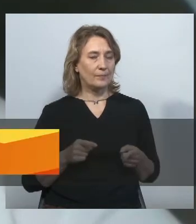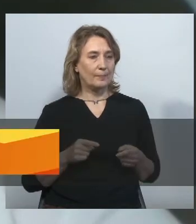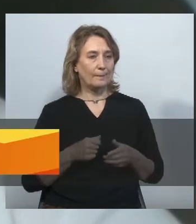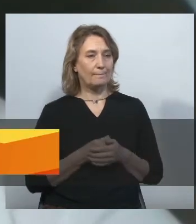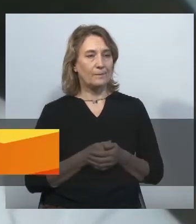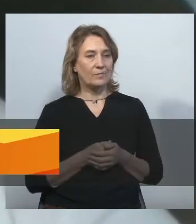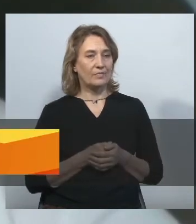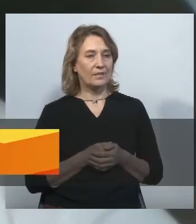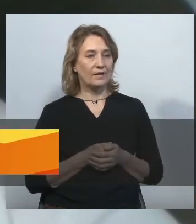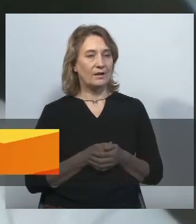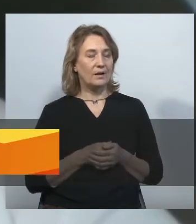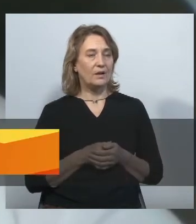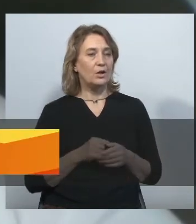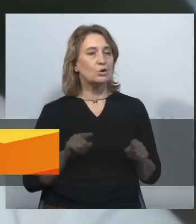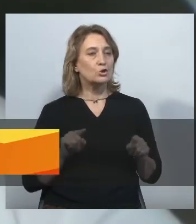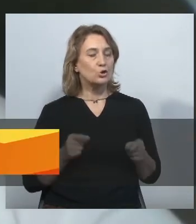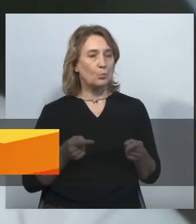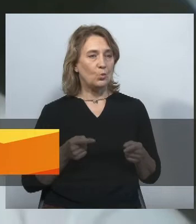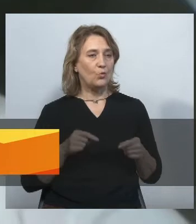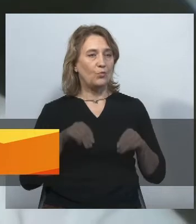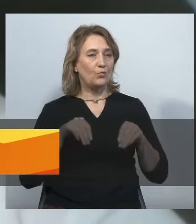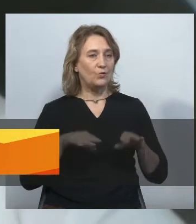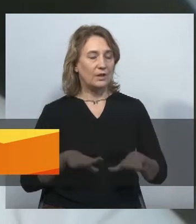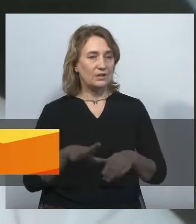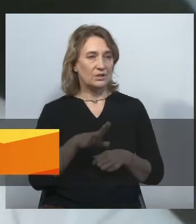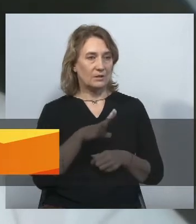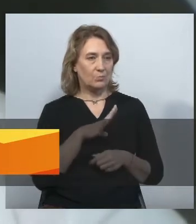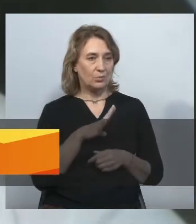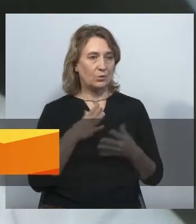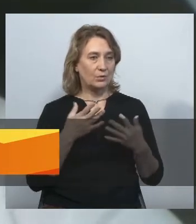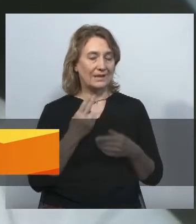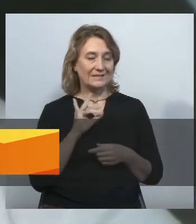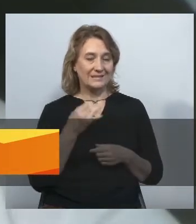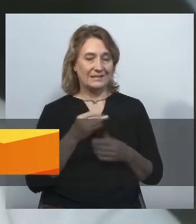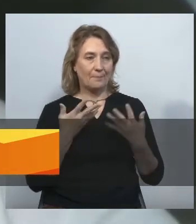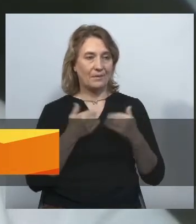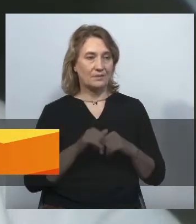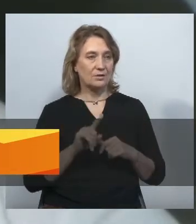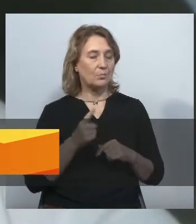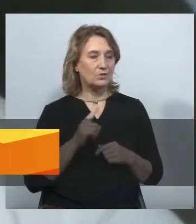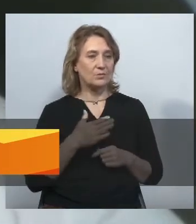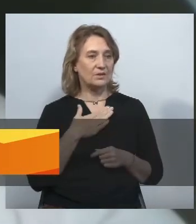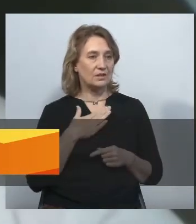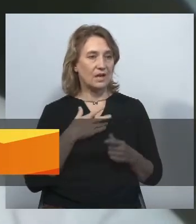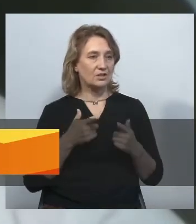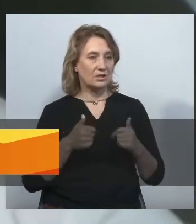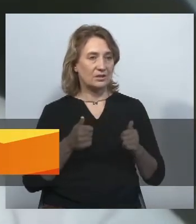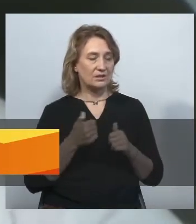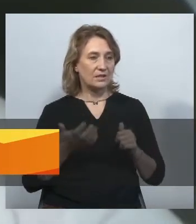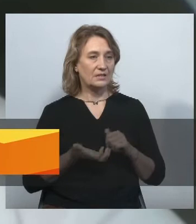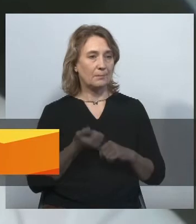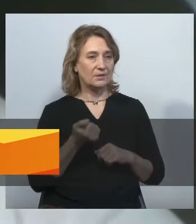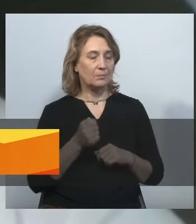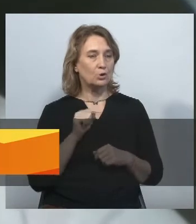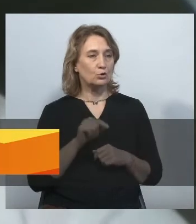which was created uniquely in Ukraine. Why we decided to use this mechanism? Why our organization supports